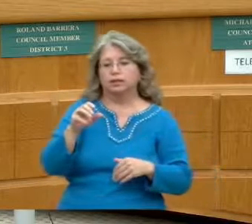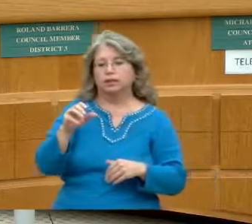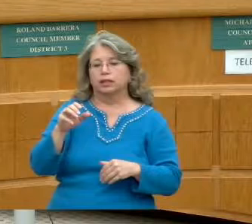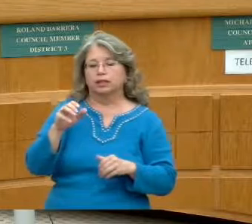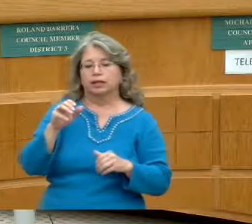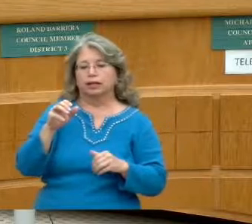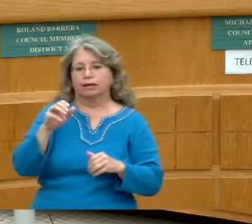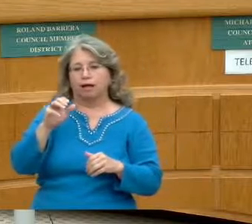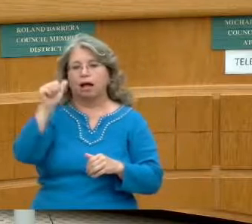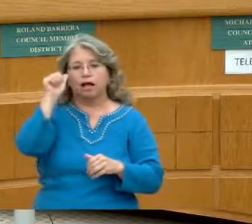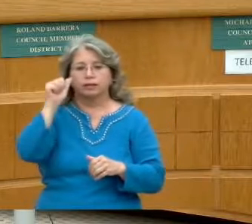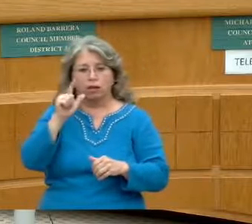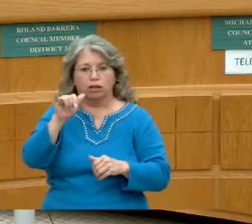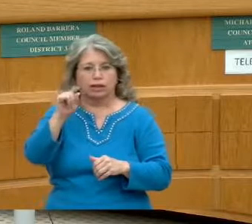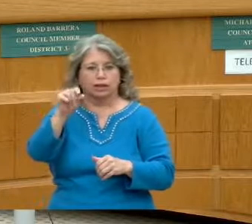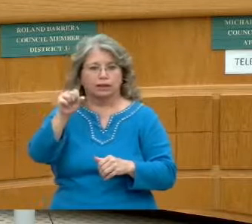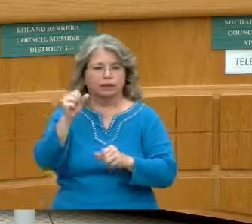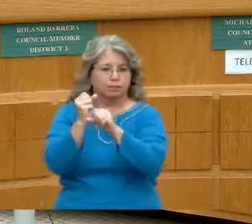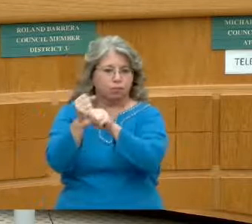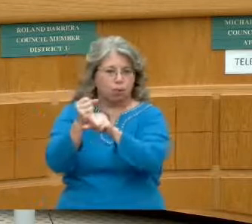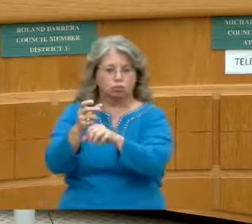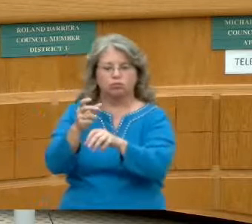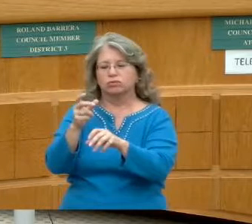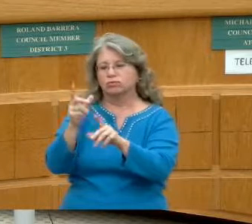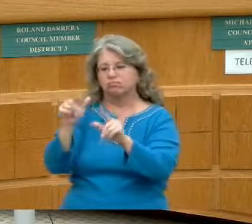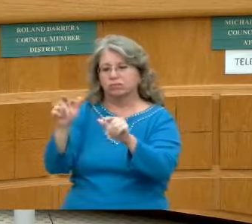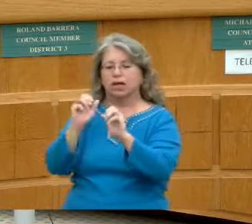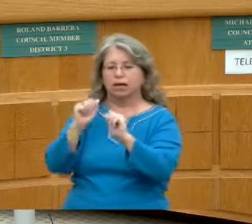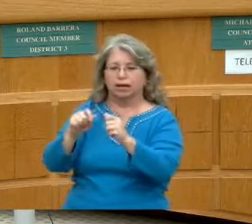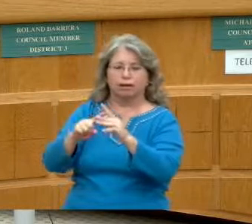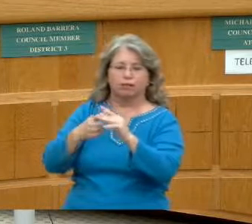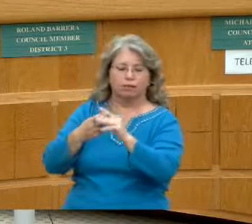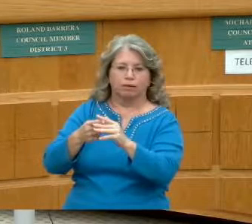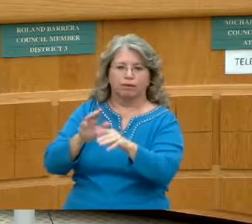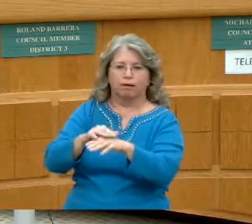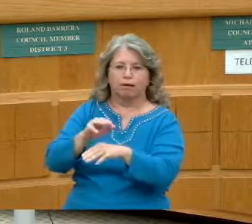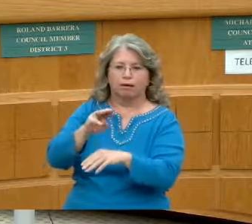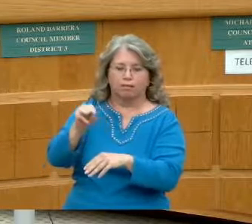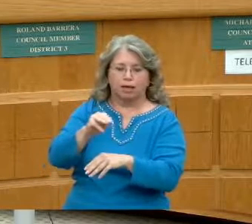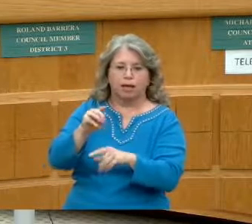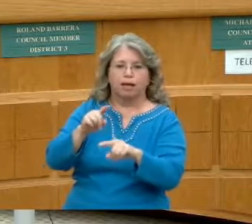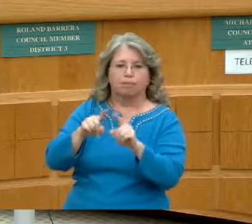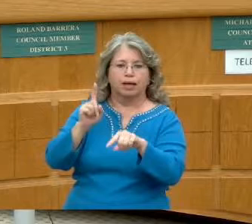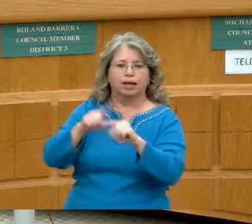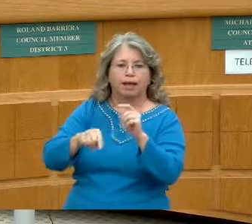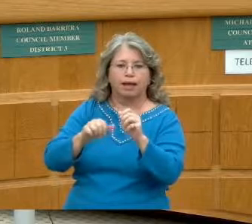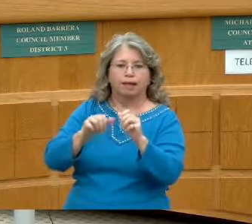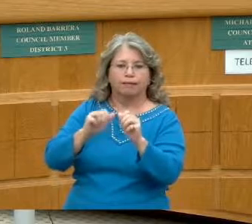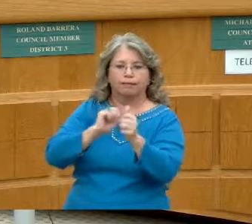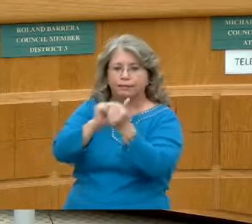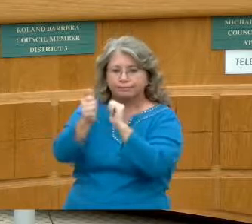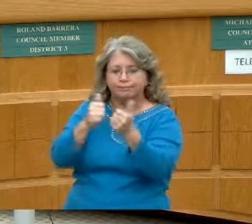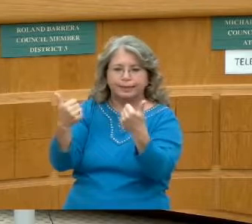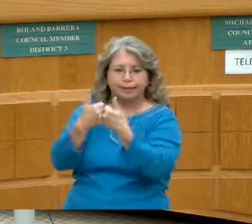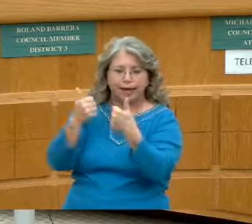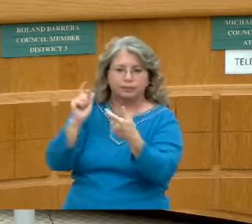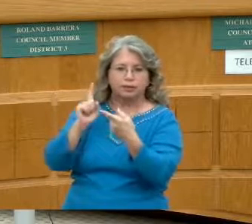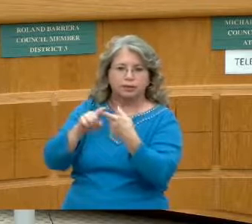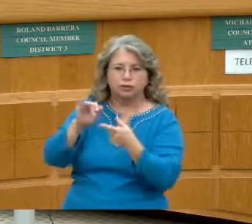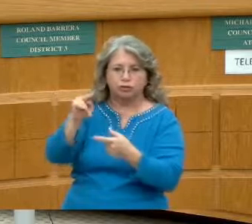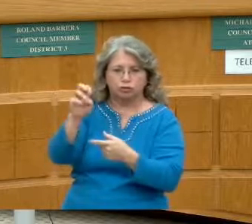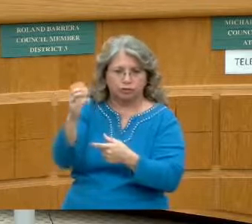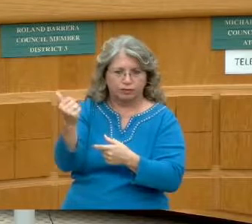May 31st, but games and competitions may not begin until June 15th. Driver education programs can